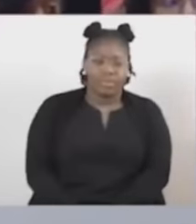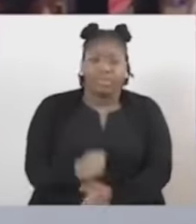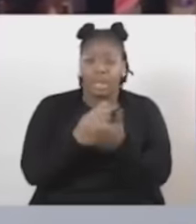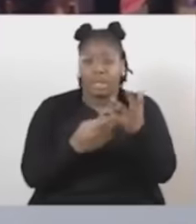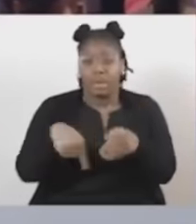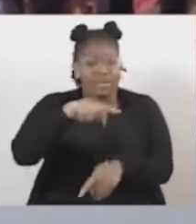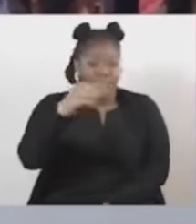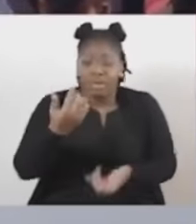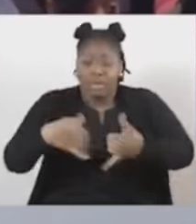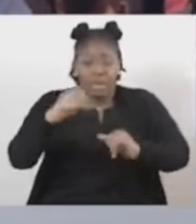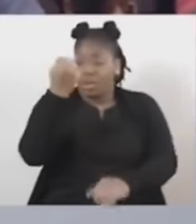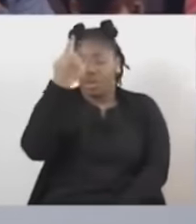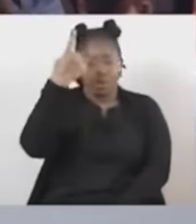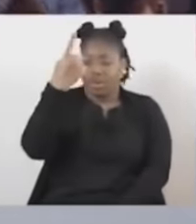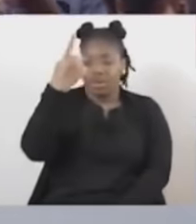of y'all still didn't get it.